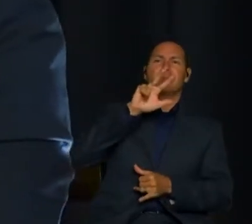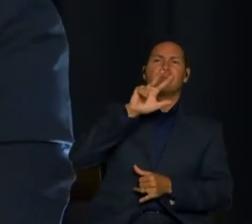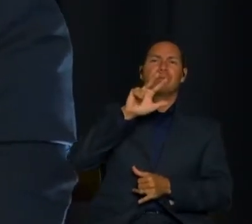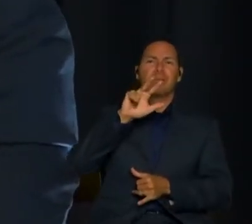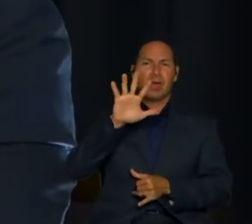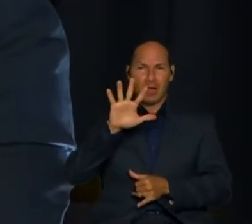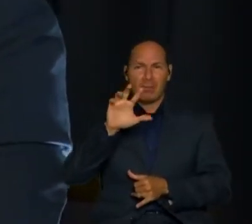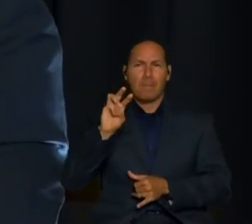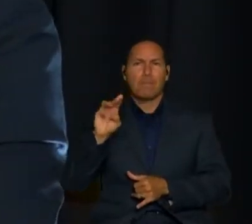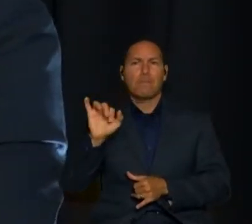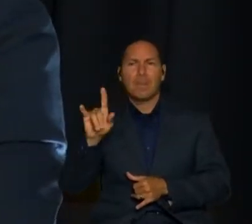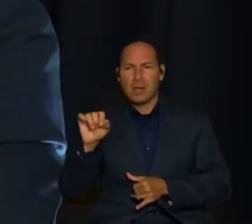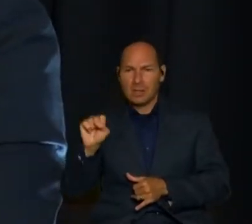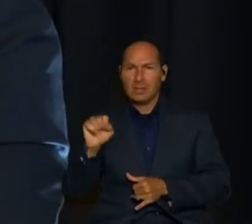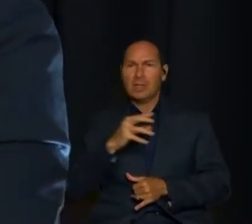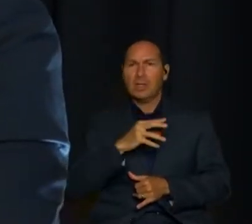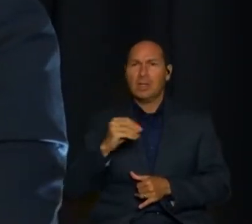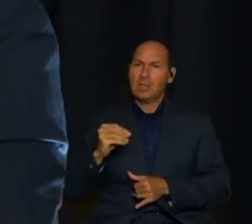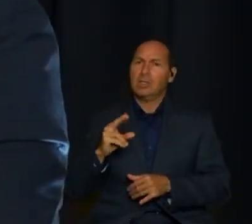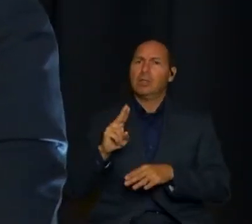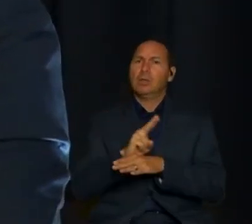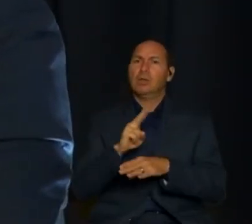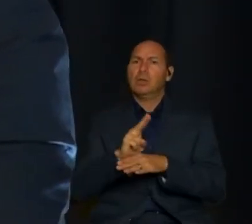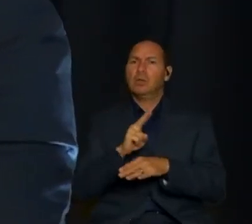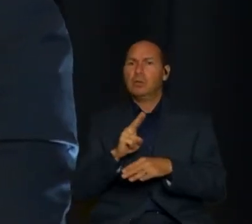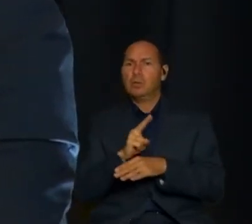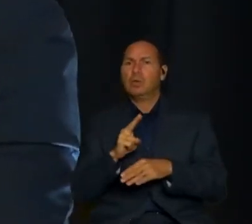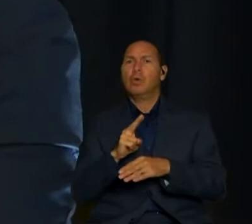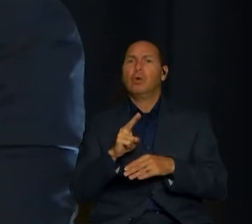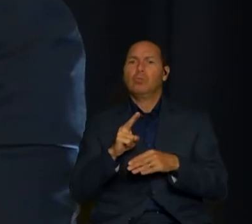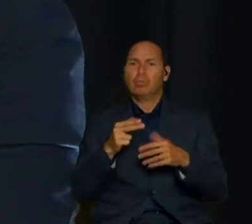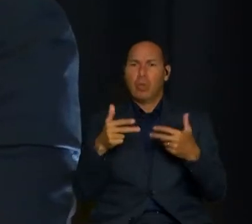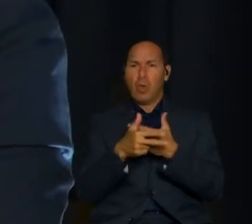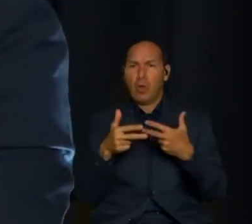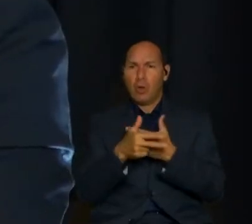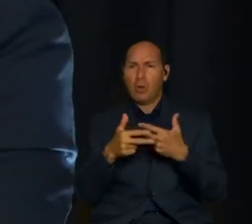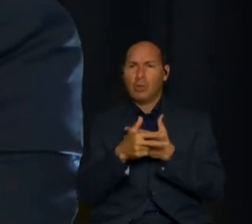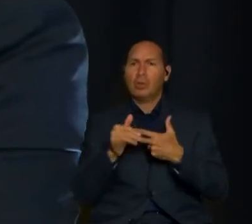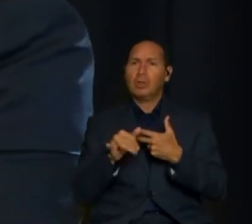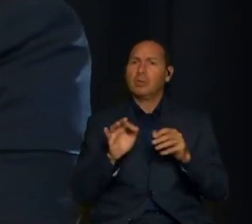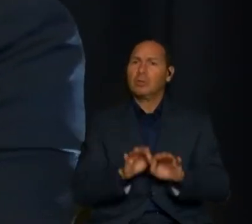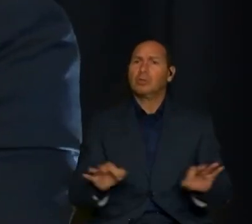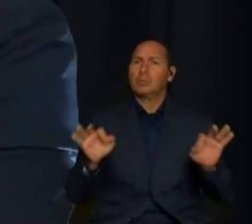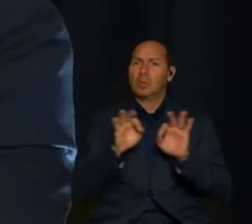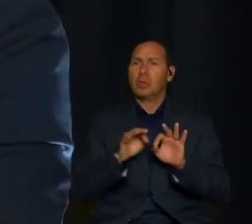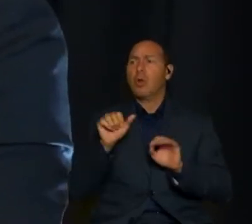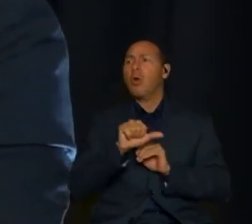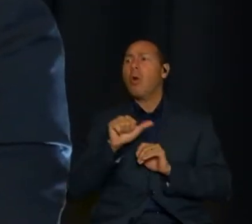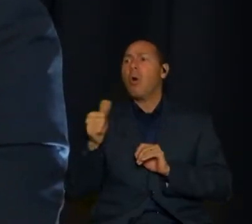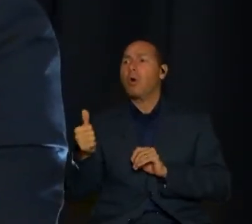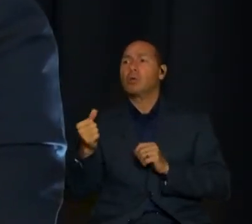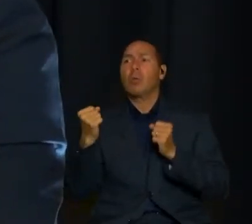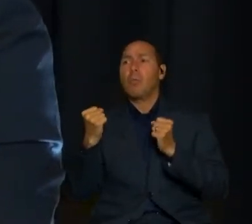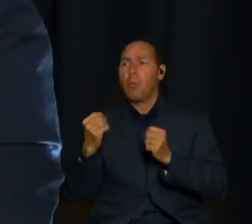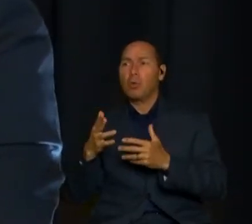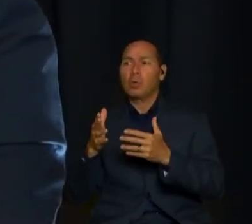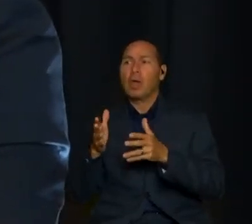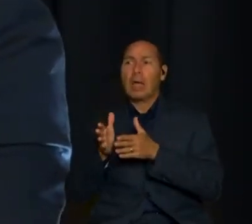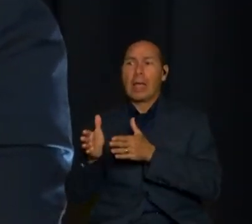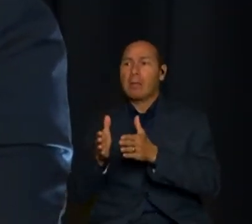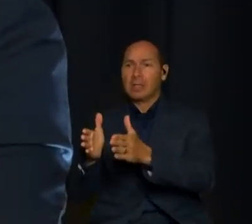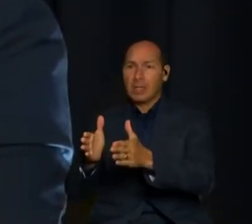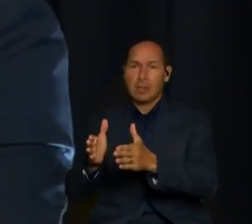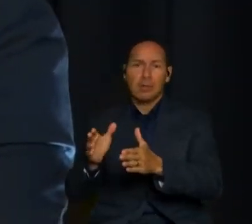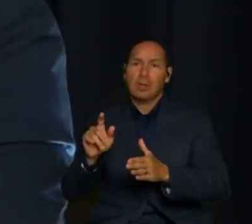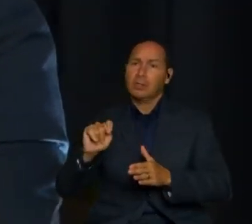the use of interstate highways is more prevalent due to a lack of other non-toll road options in many